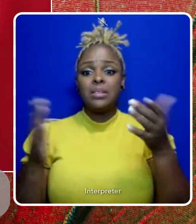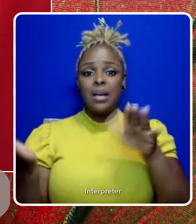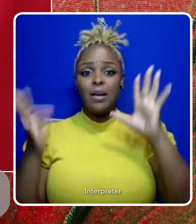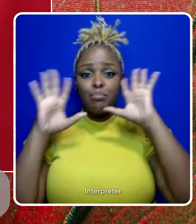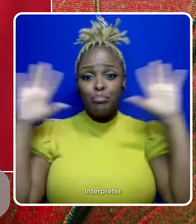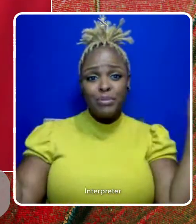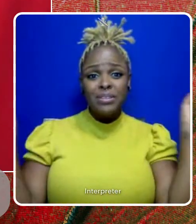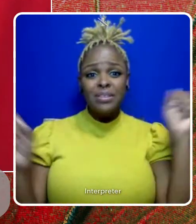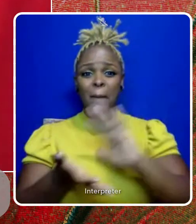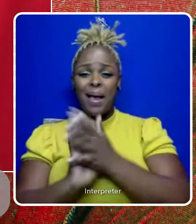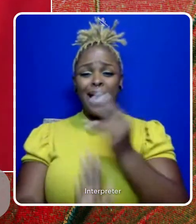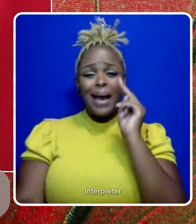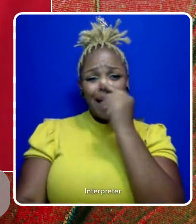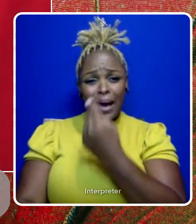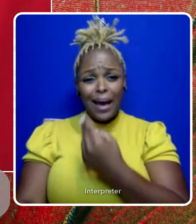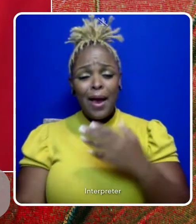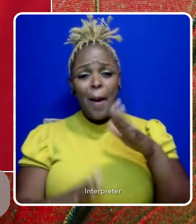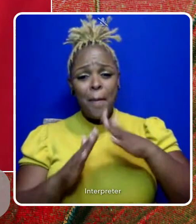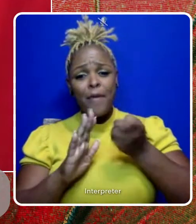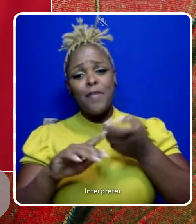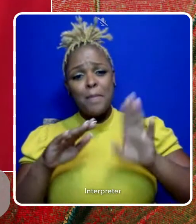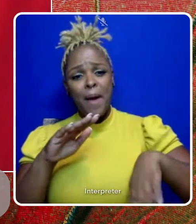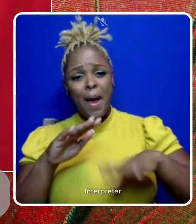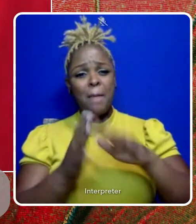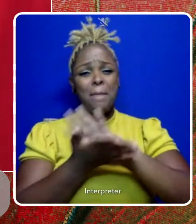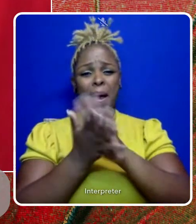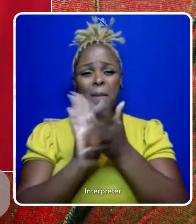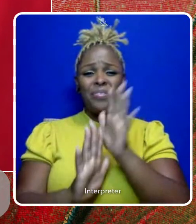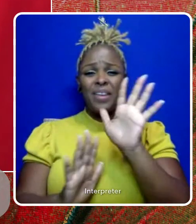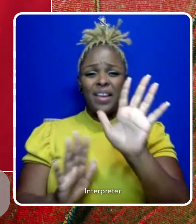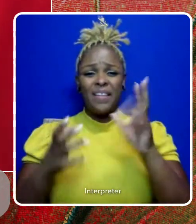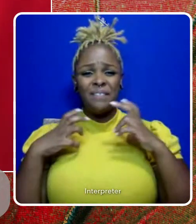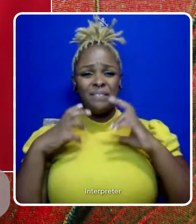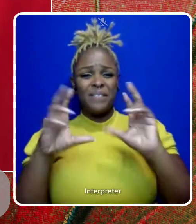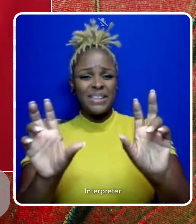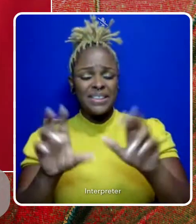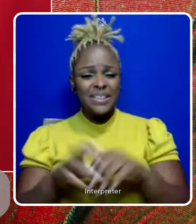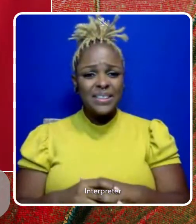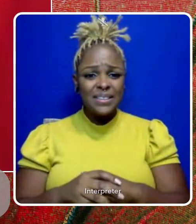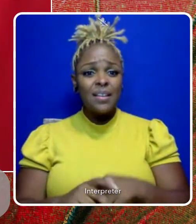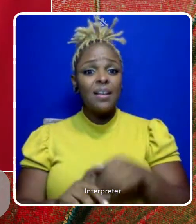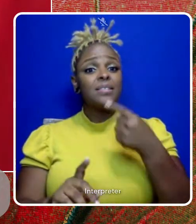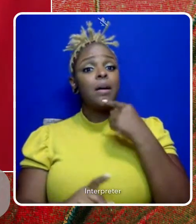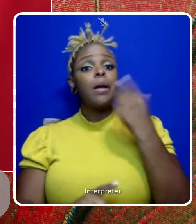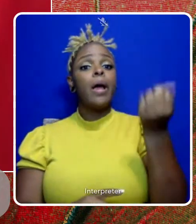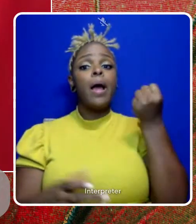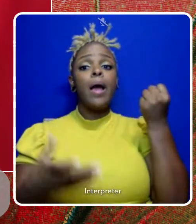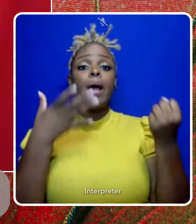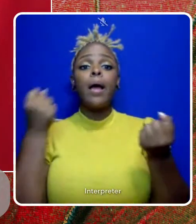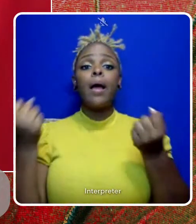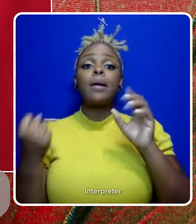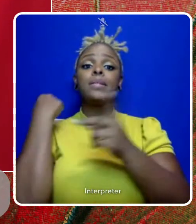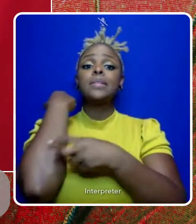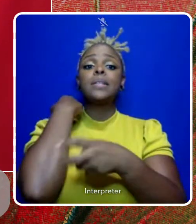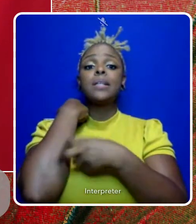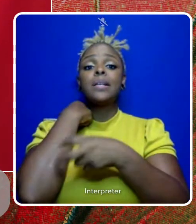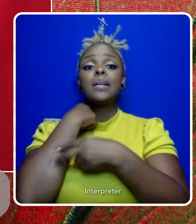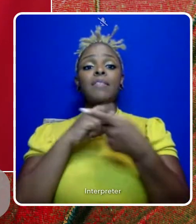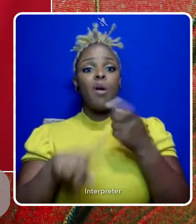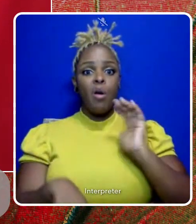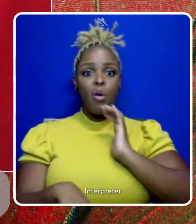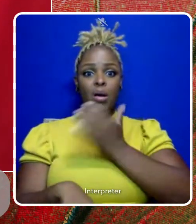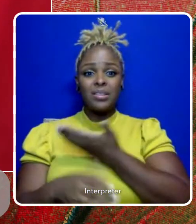investment. Their plan keep away with our keepsakes. How can we sit under our own vine and fig tree when they're too busy